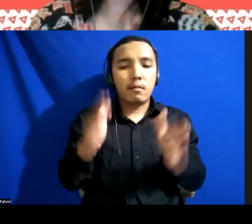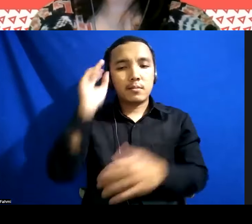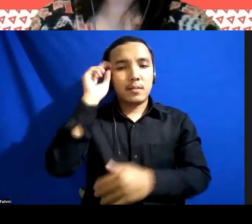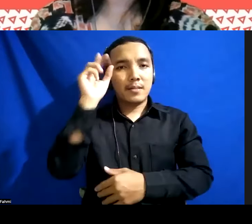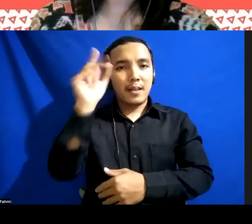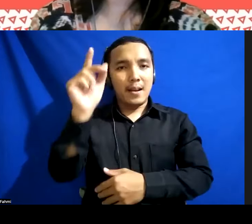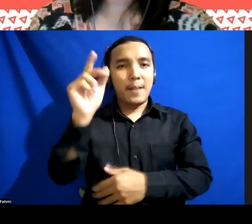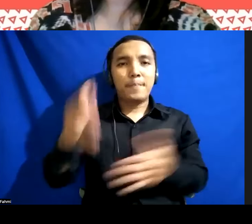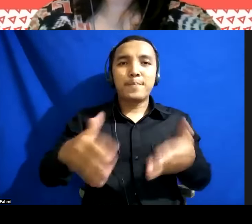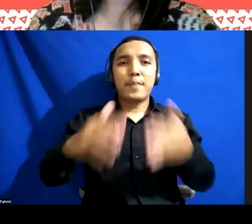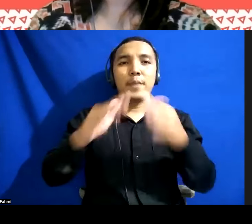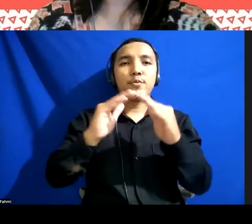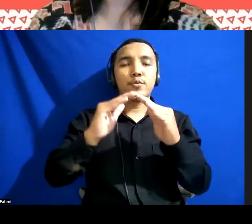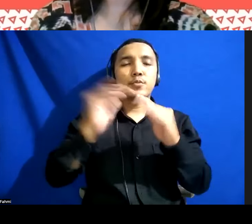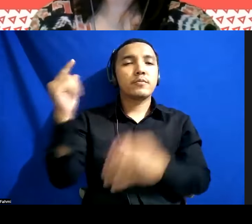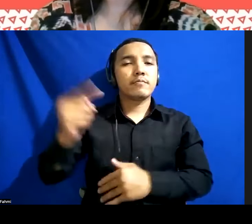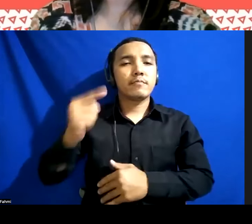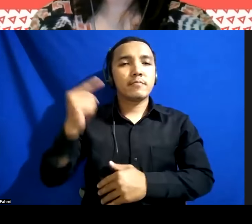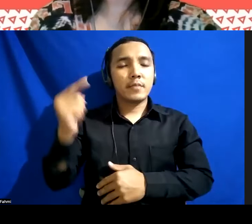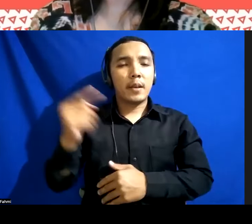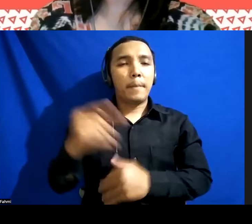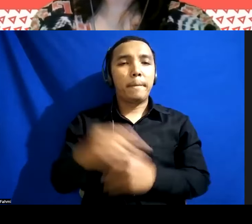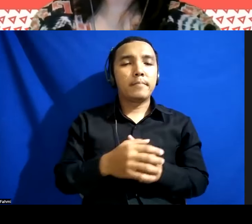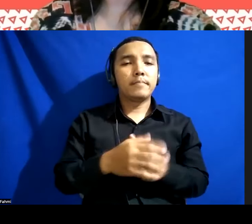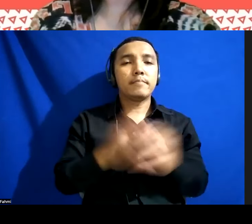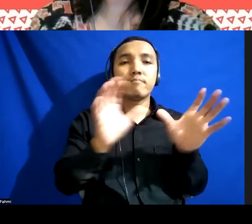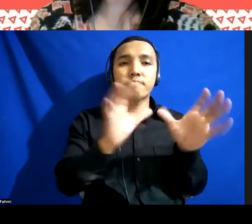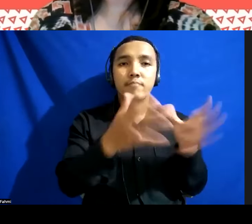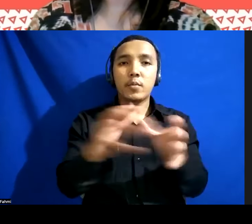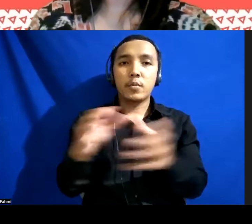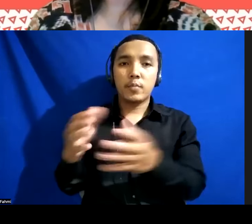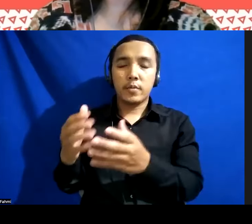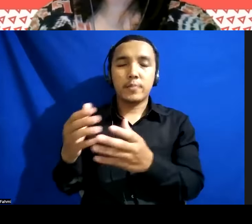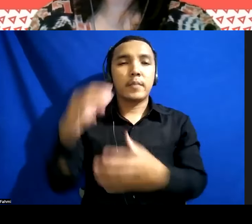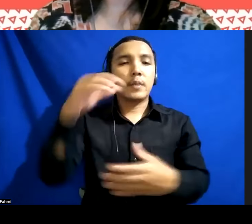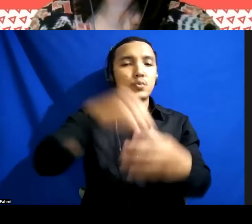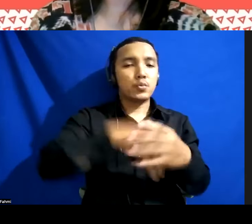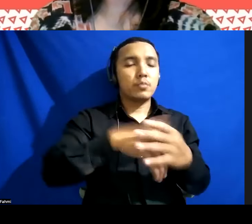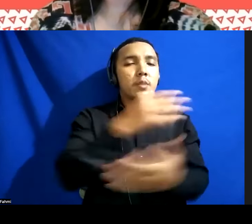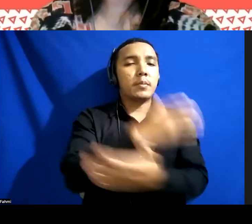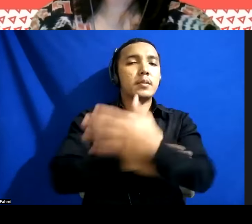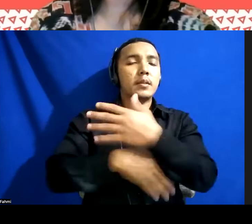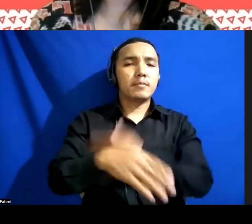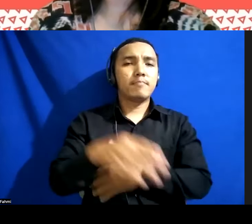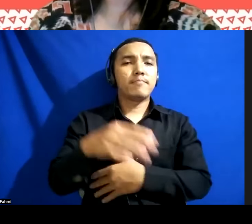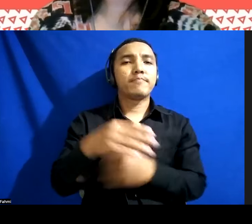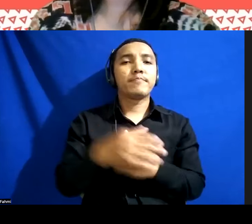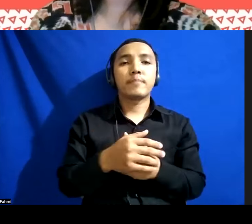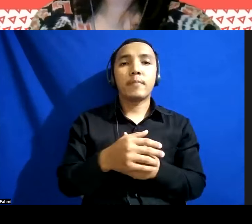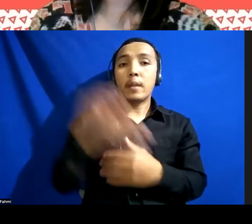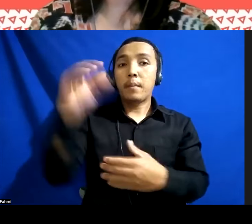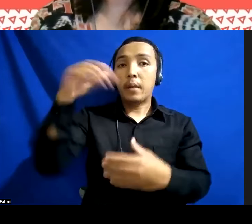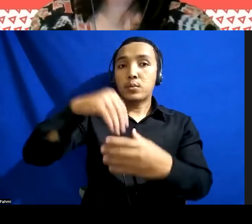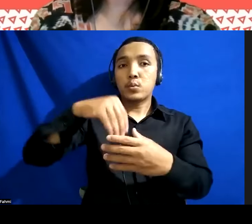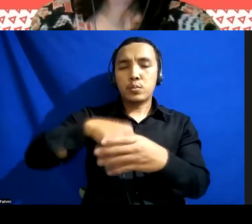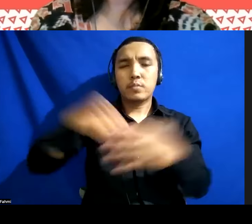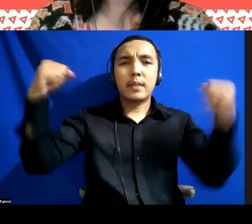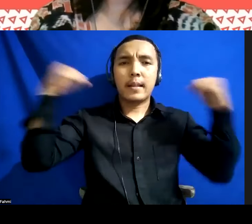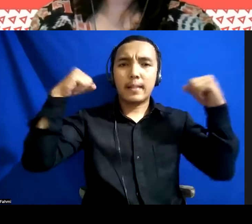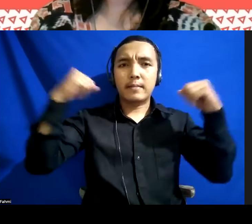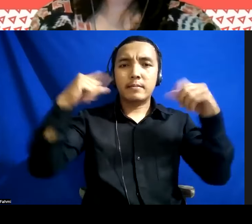at every level, so that it actually involves persons with disabilities, as well as art and culture activities as well,